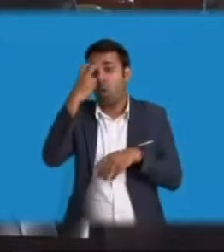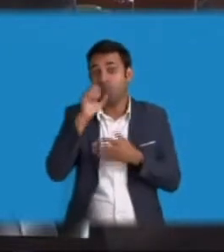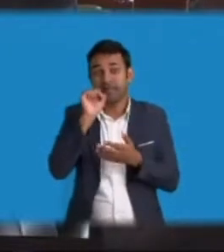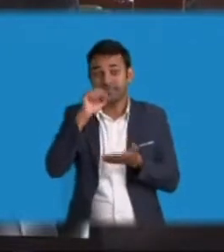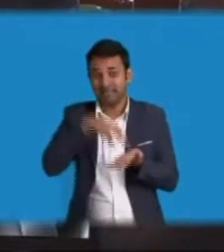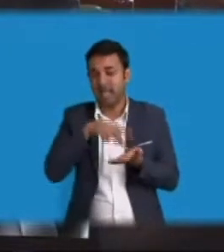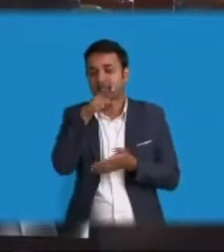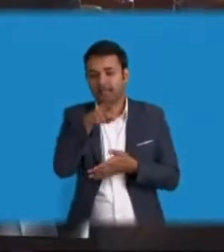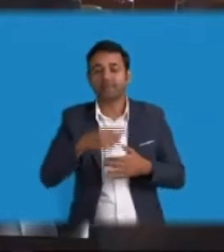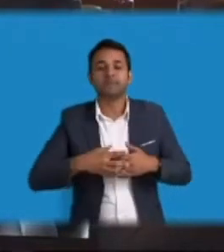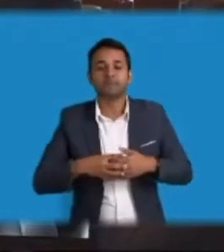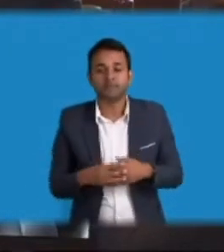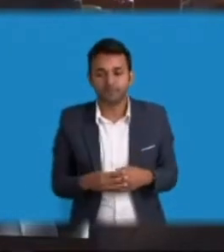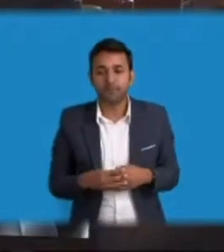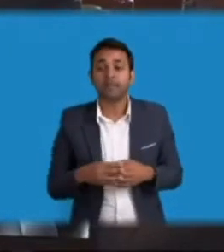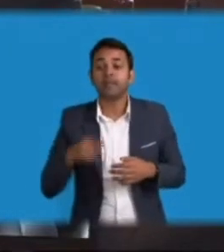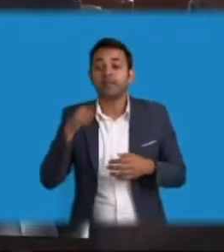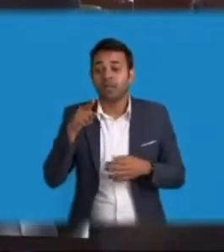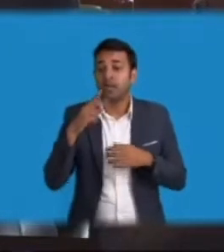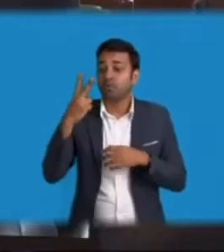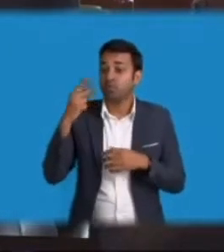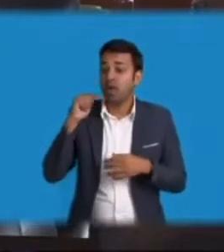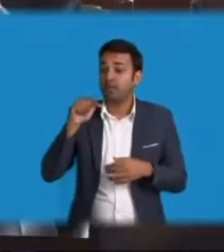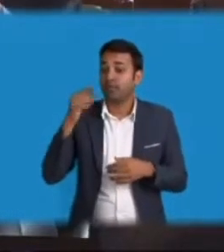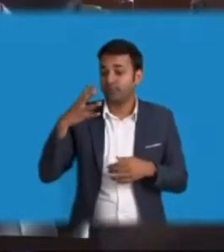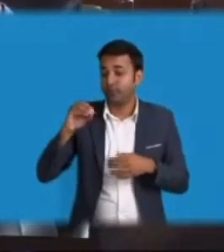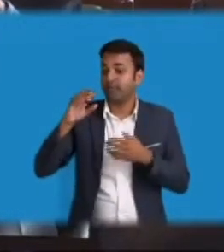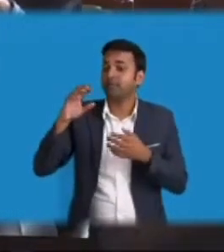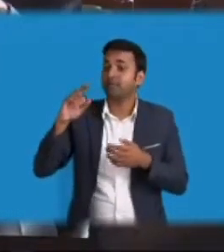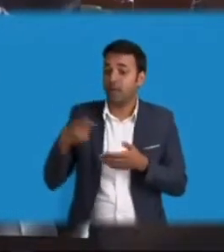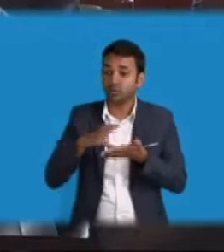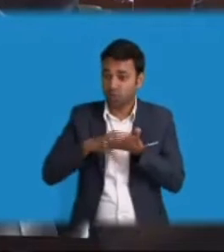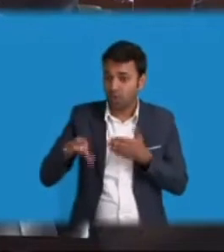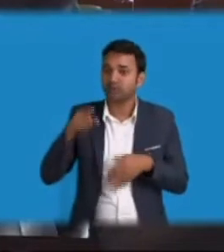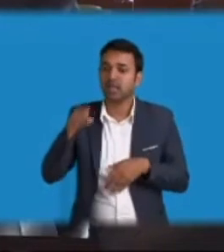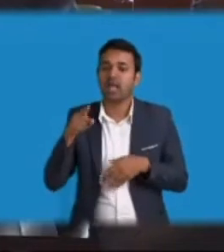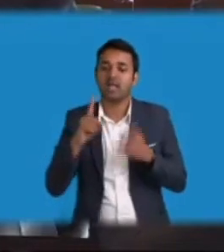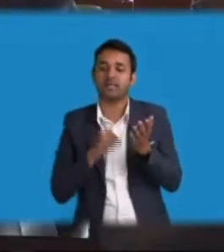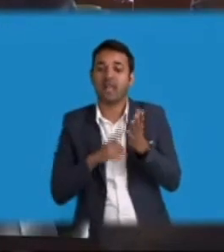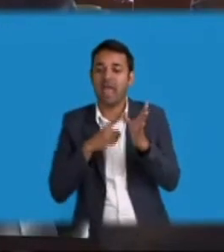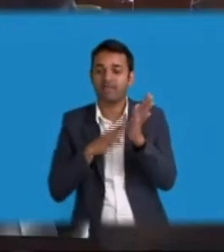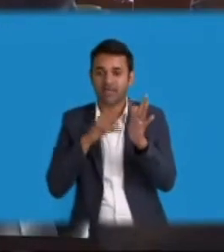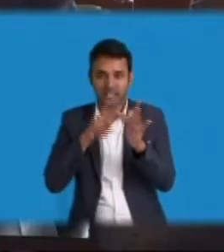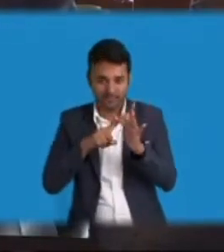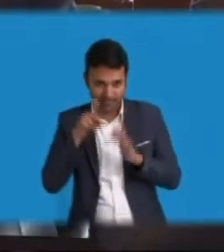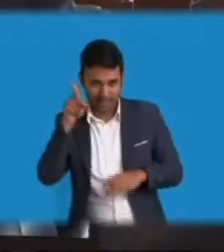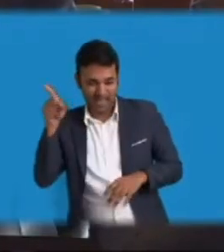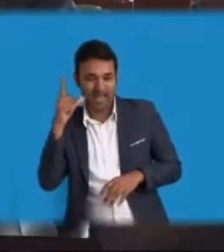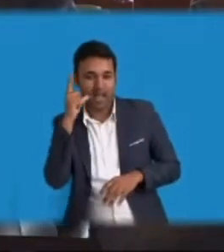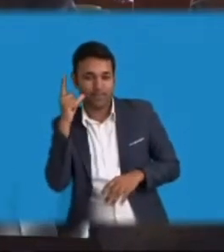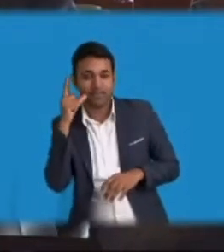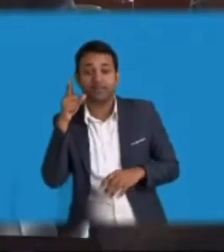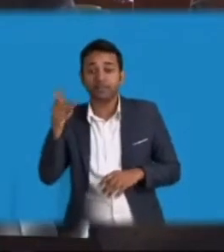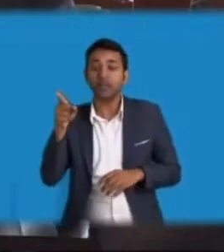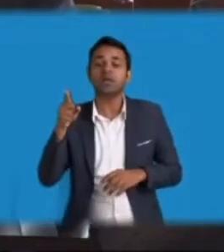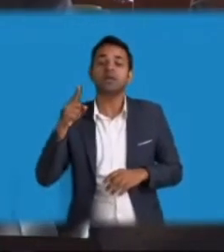was built at a cost of $250,000. Lemi. Madam Speaker, Tikaram Park was